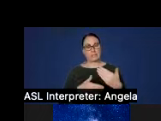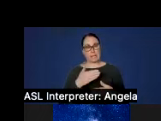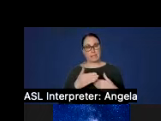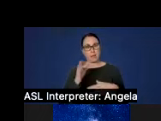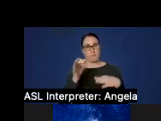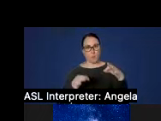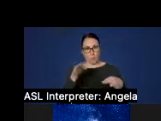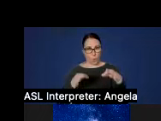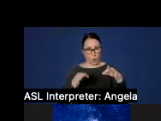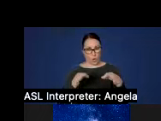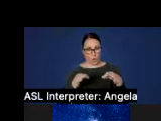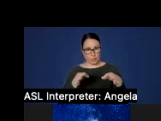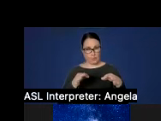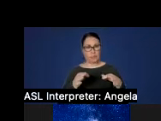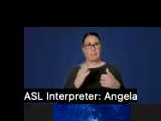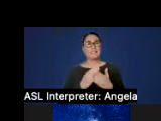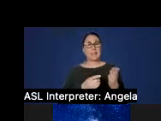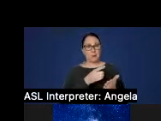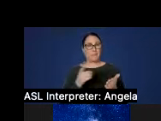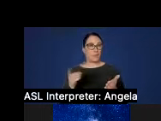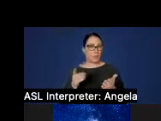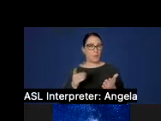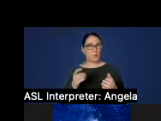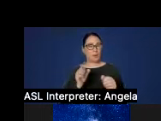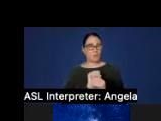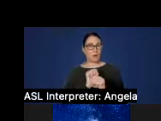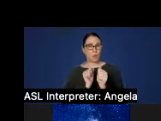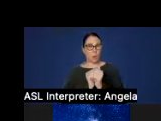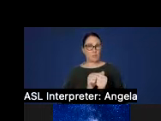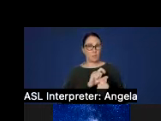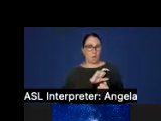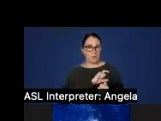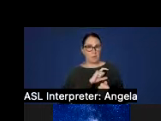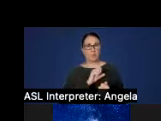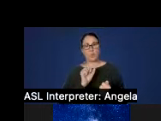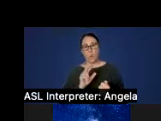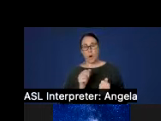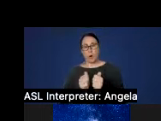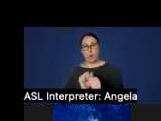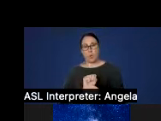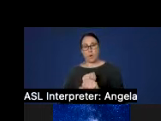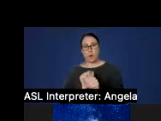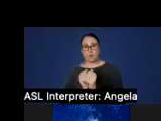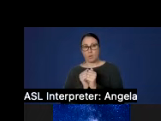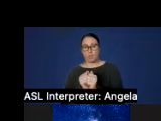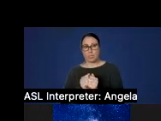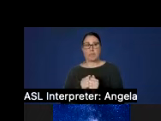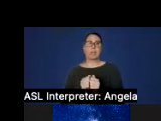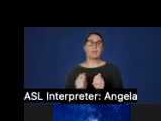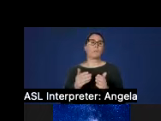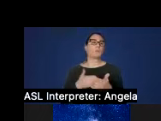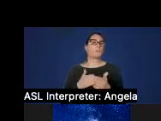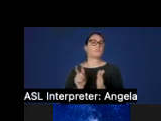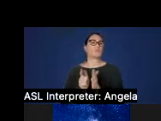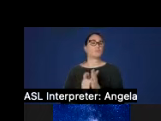in a prosecutor's office or work closely with law enforcement or a prosecutor. I do recommend having a copy of Black's Law